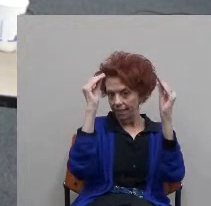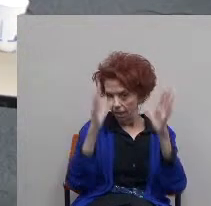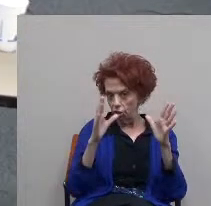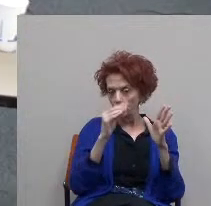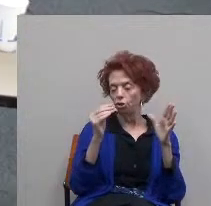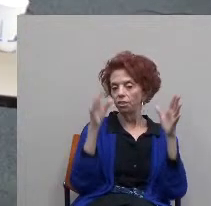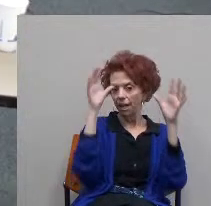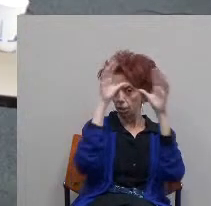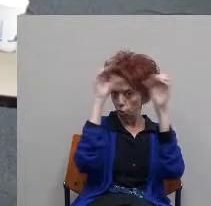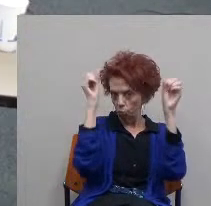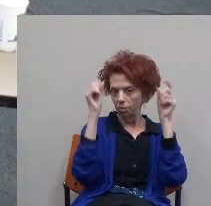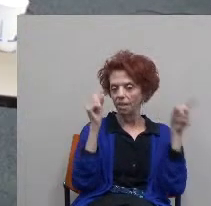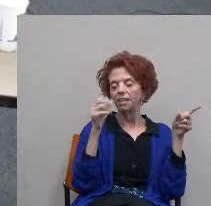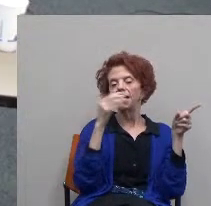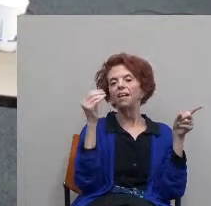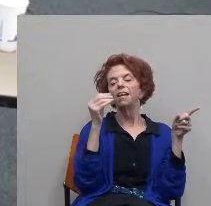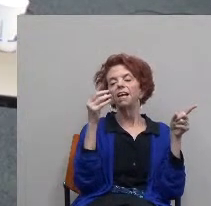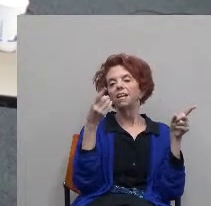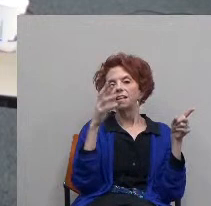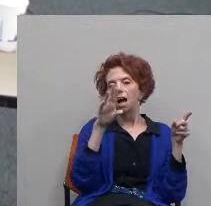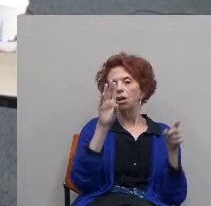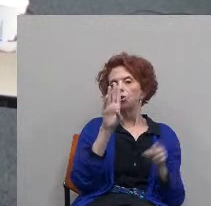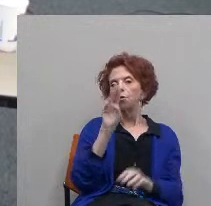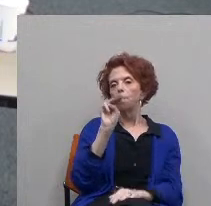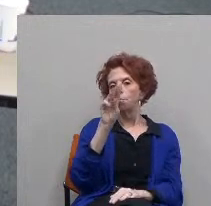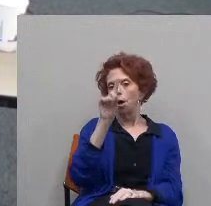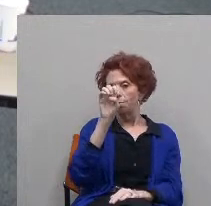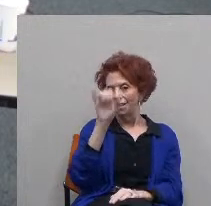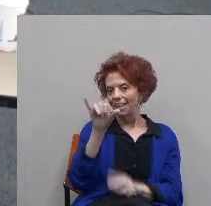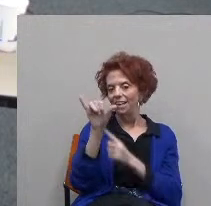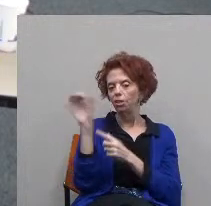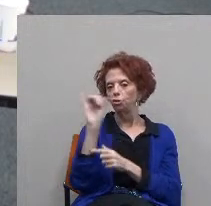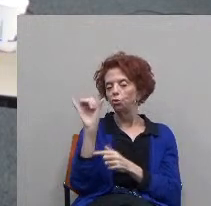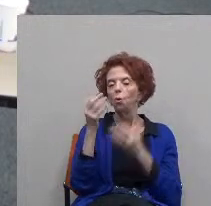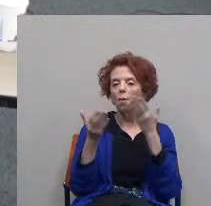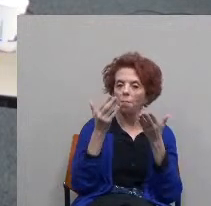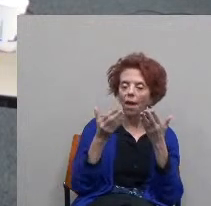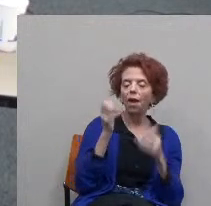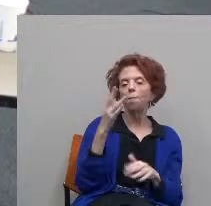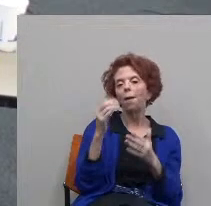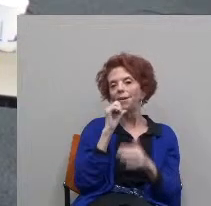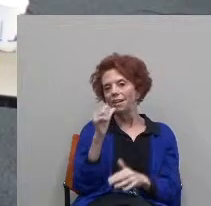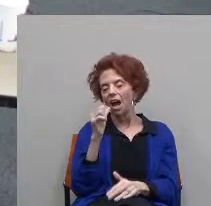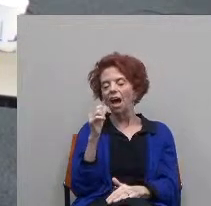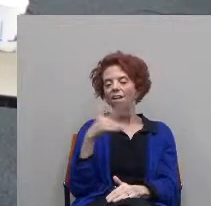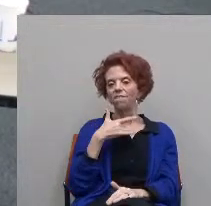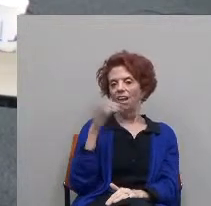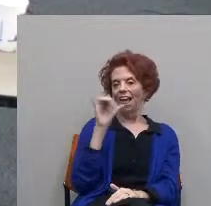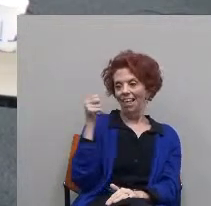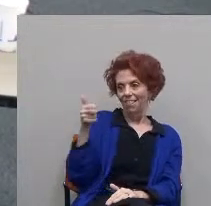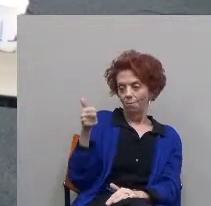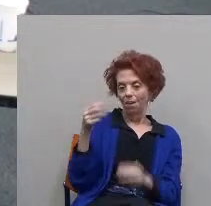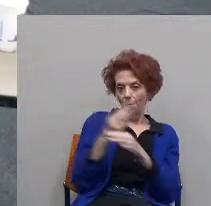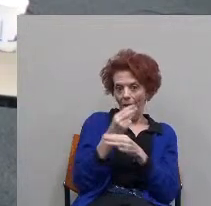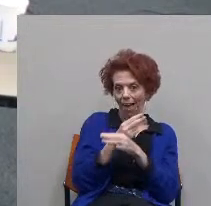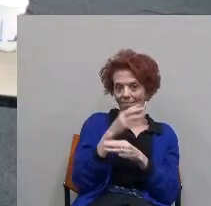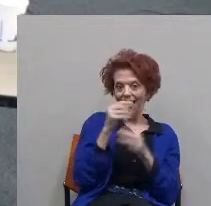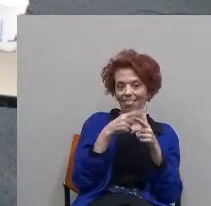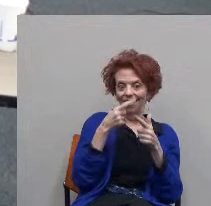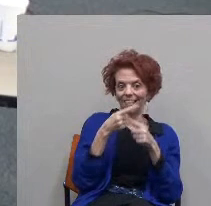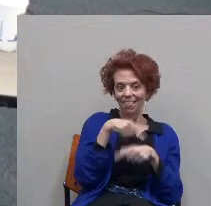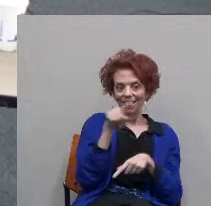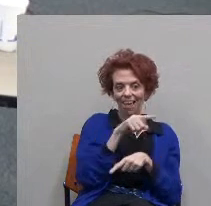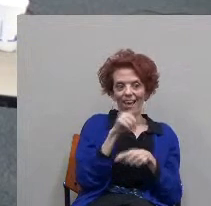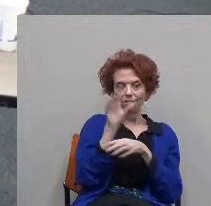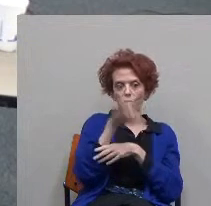to Superintendent Voce's point and Dr. Brumley's point, may or may not even feel like they're math people, and they end up teaching math in